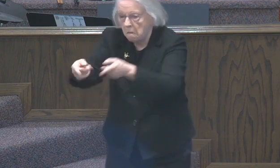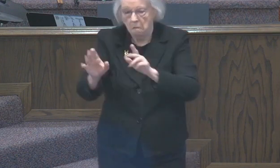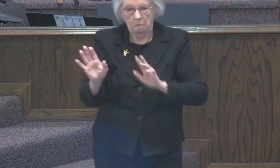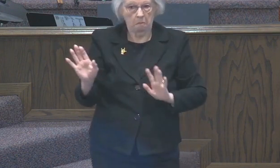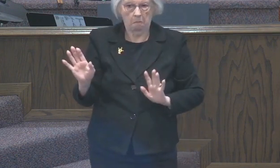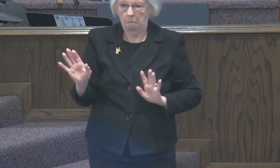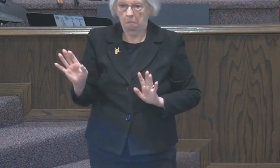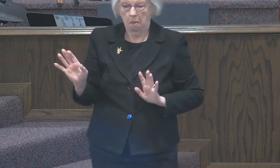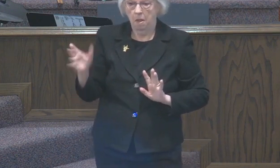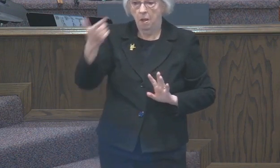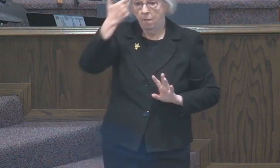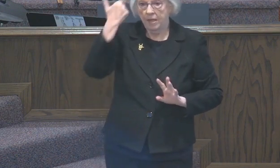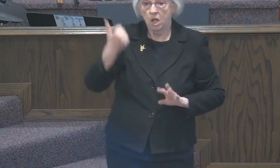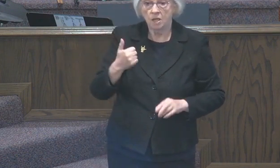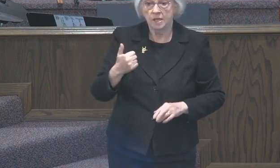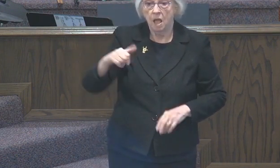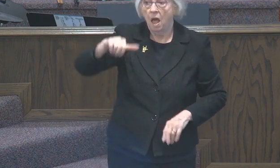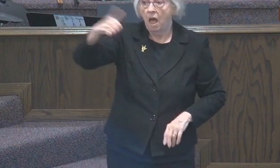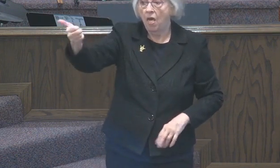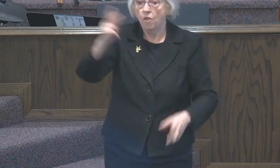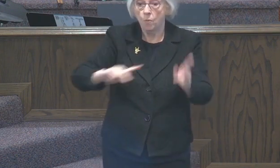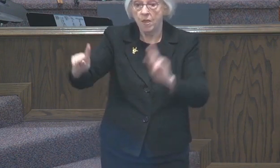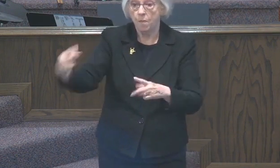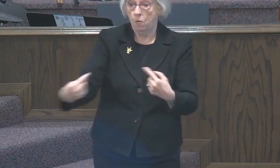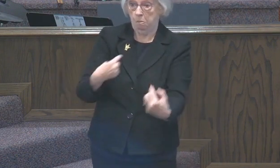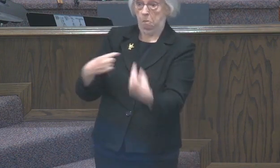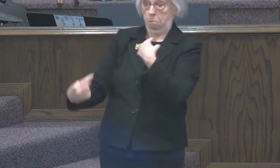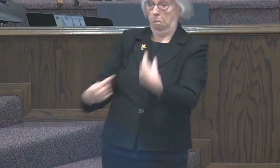like to hear that, but we love using that.